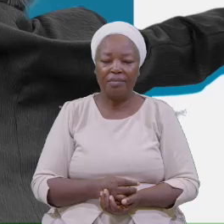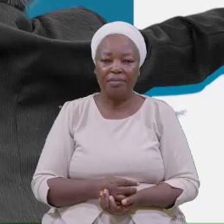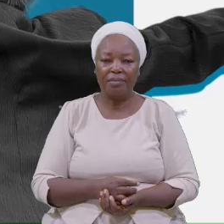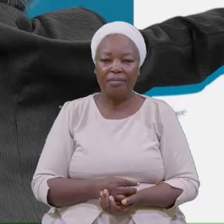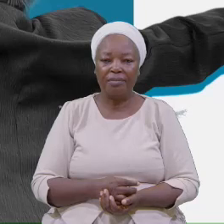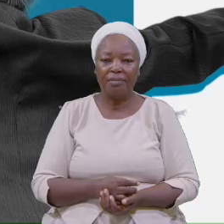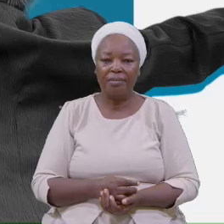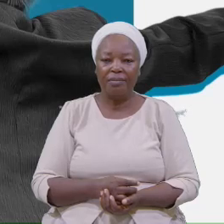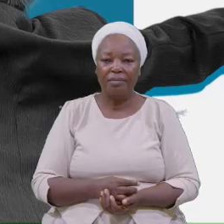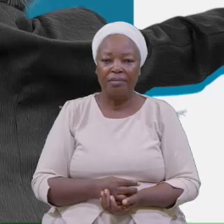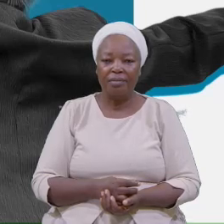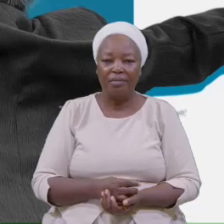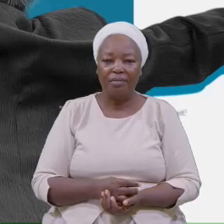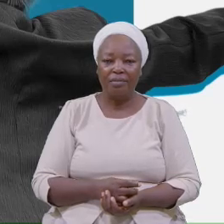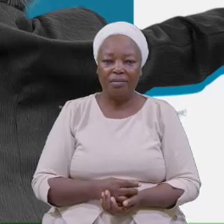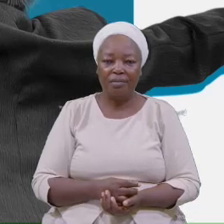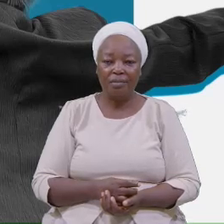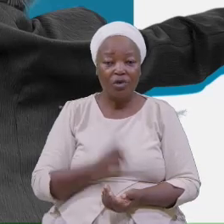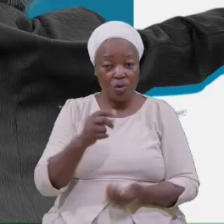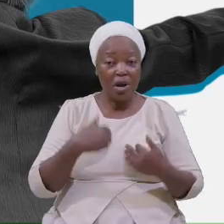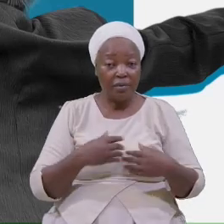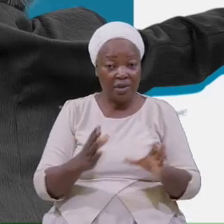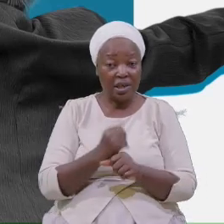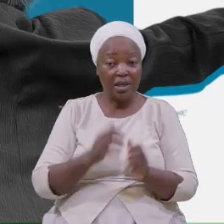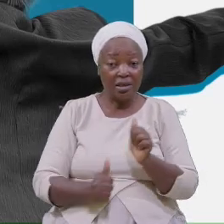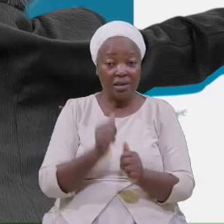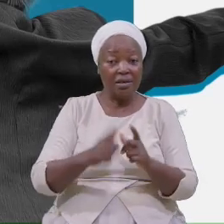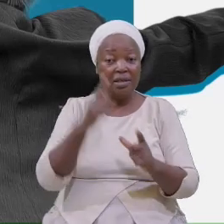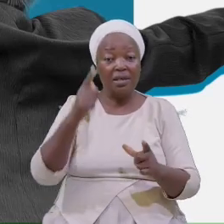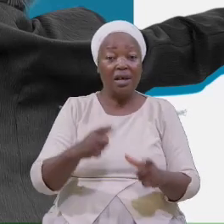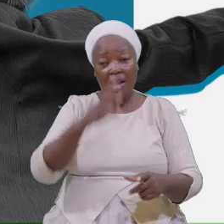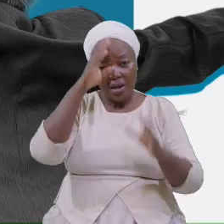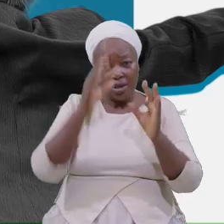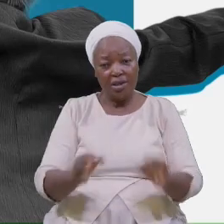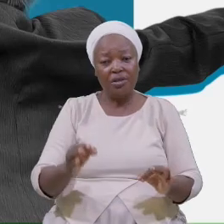You have taken the greatest decision of life.